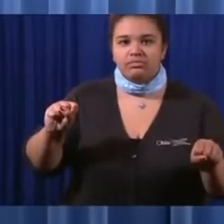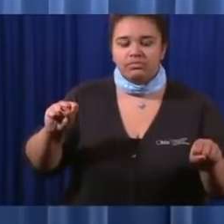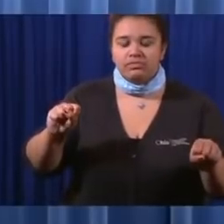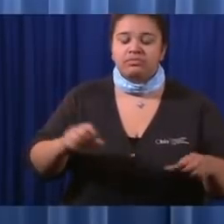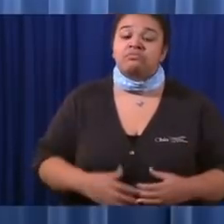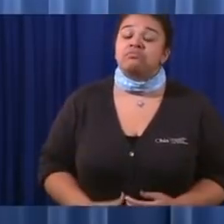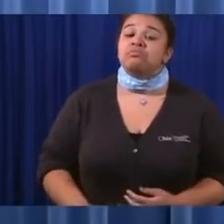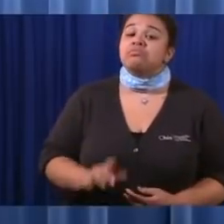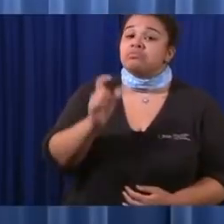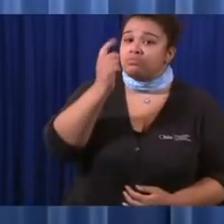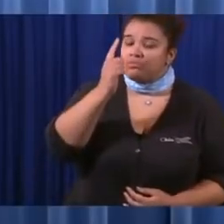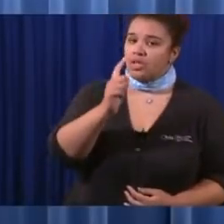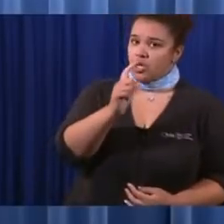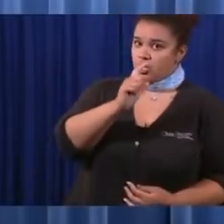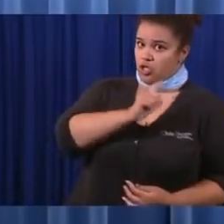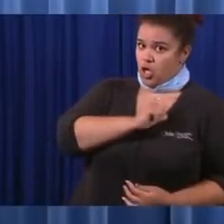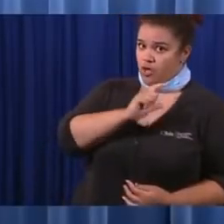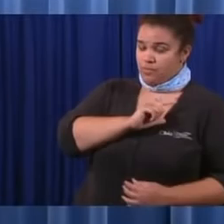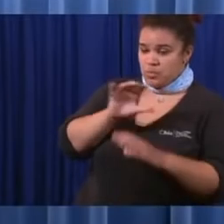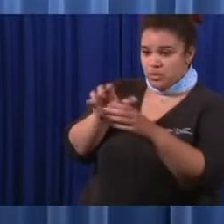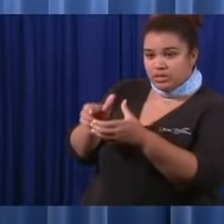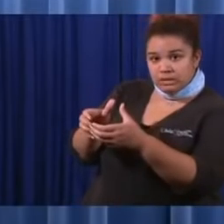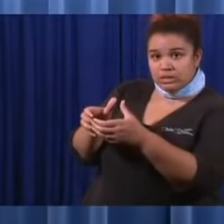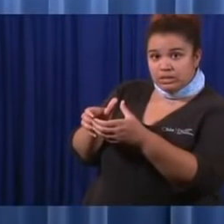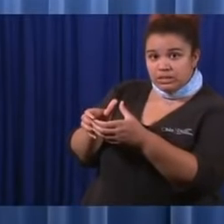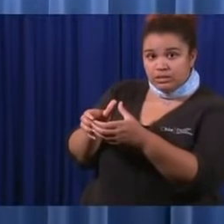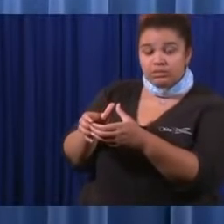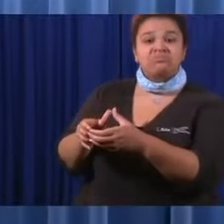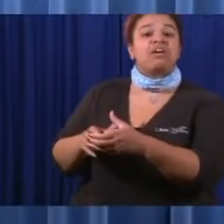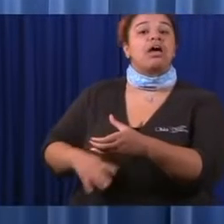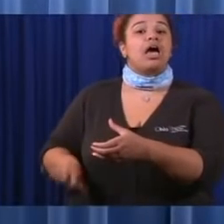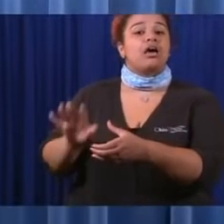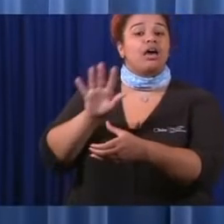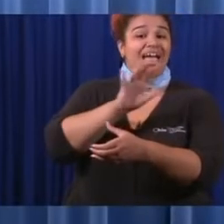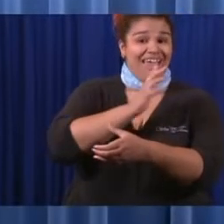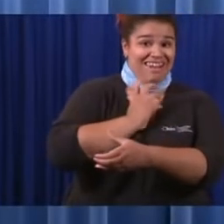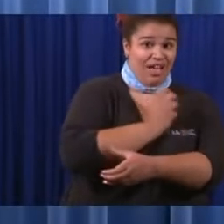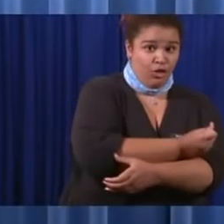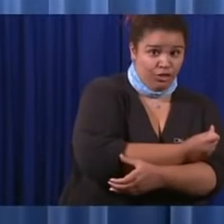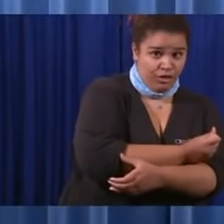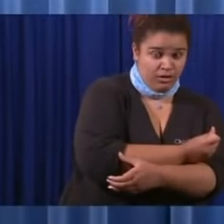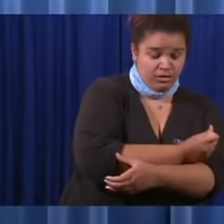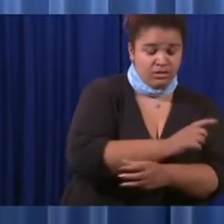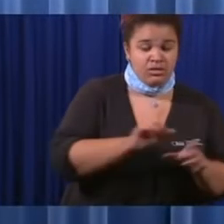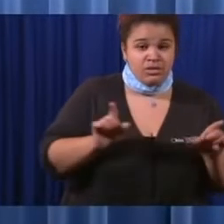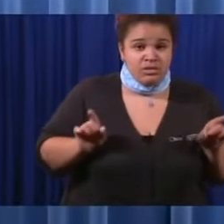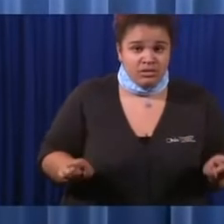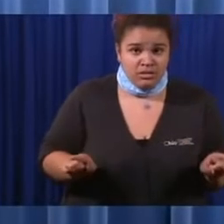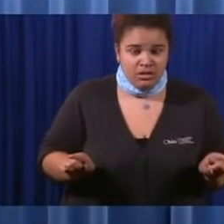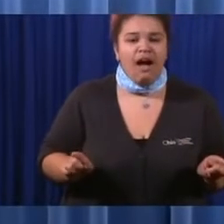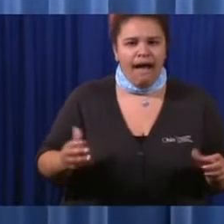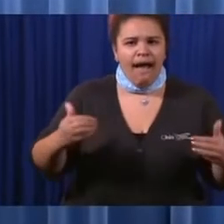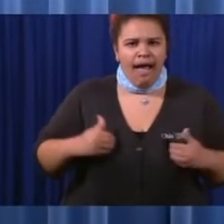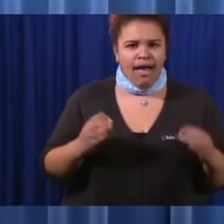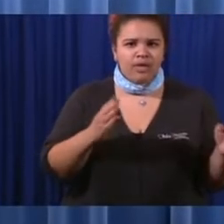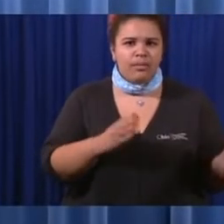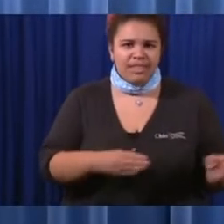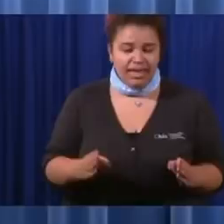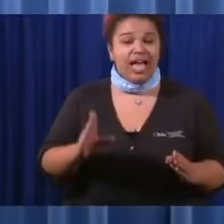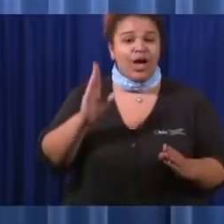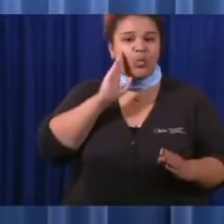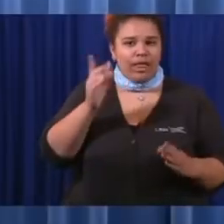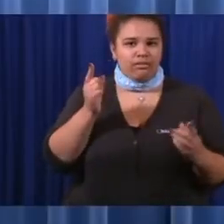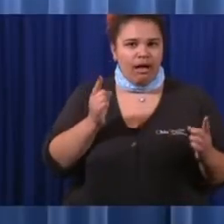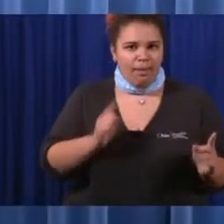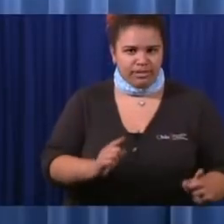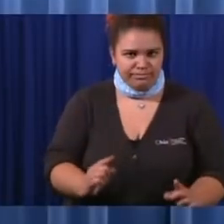area of having to do with health. And you're going to see those things, and they are unfolding. When General